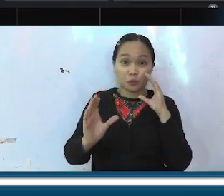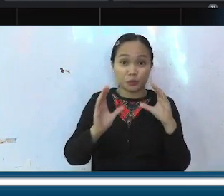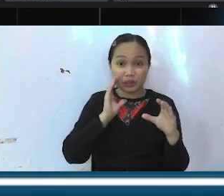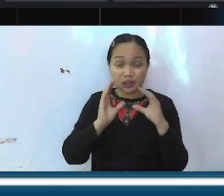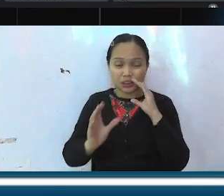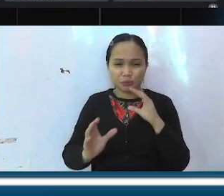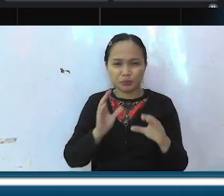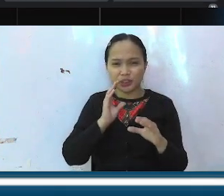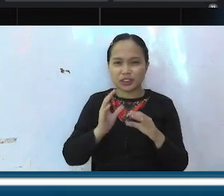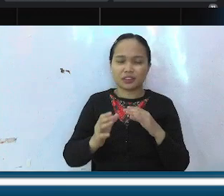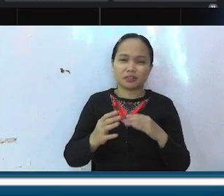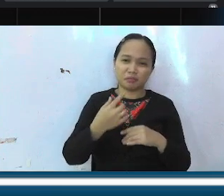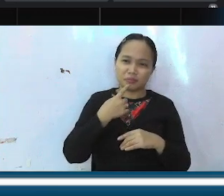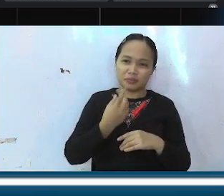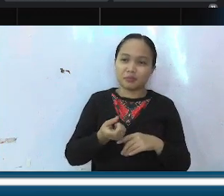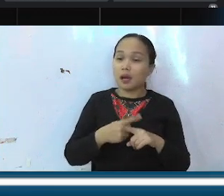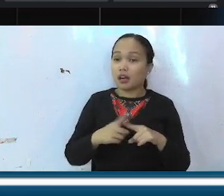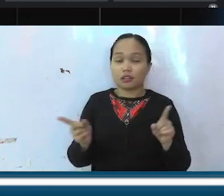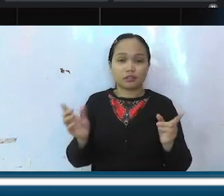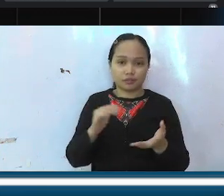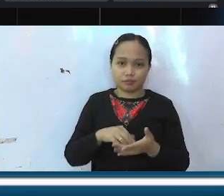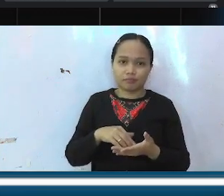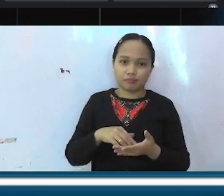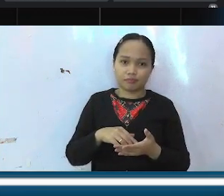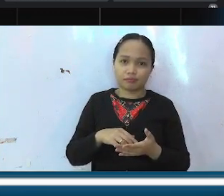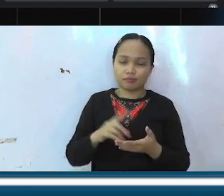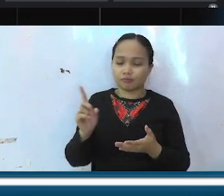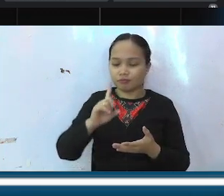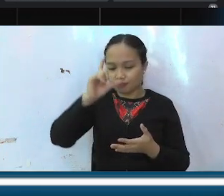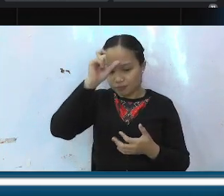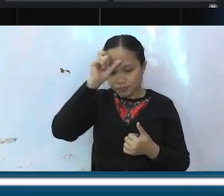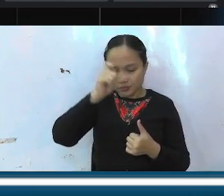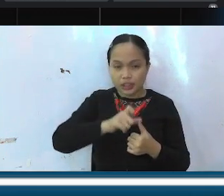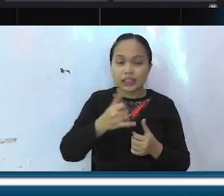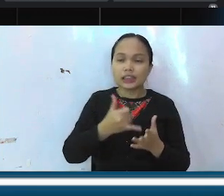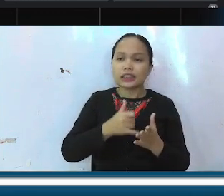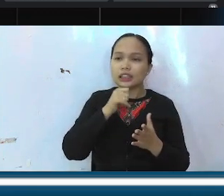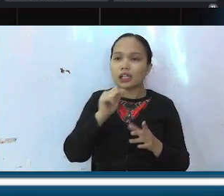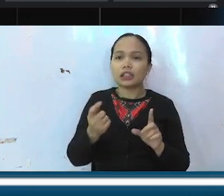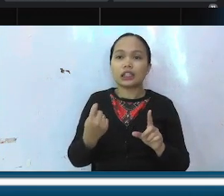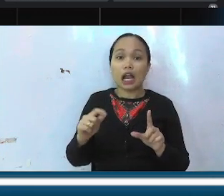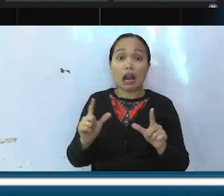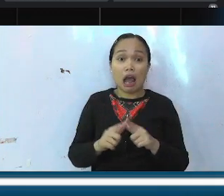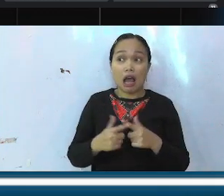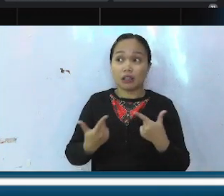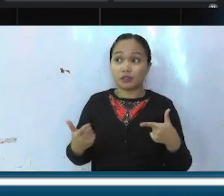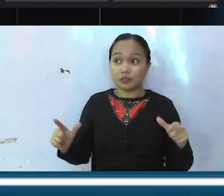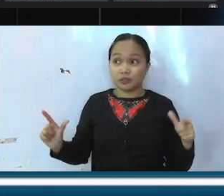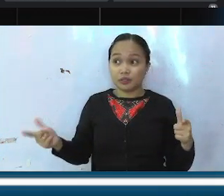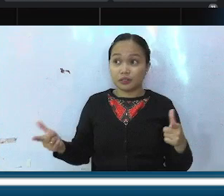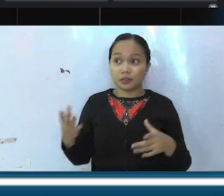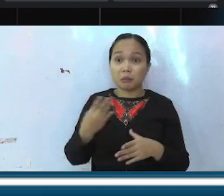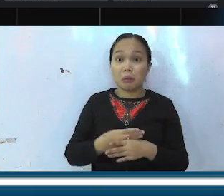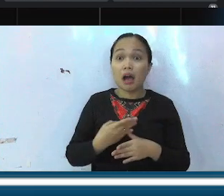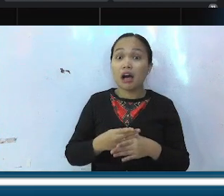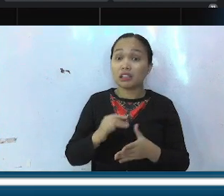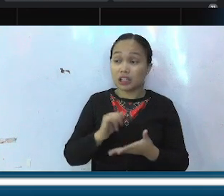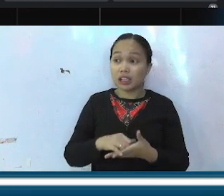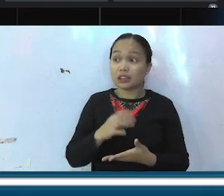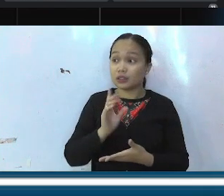yeah. Yeah. Even though, but again, let me remind you this, young people. It's not the language barrier. Mm. Yeah. That's the